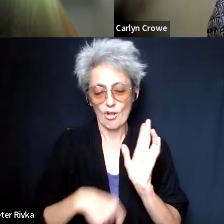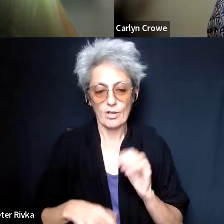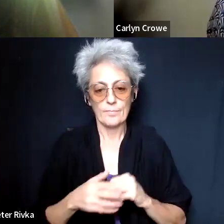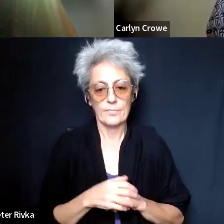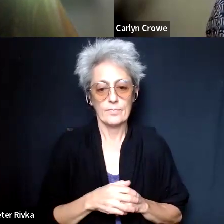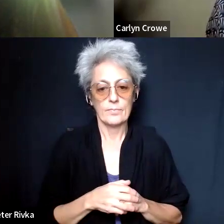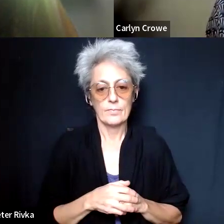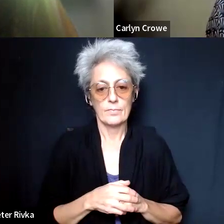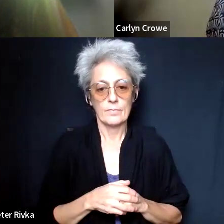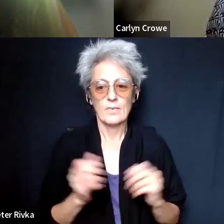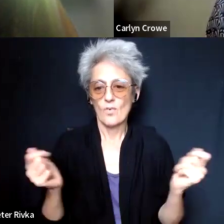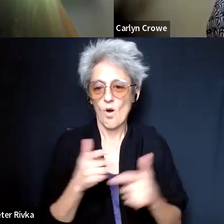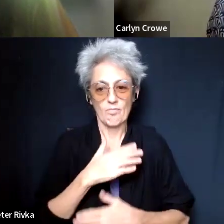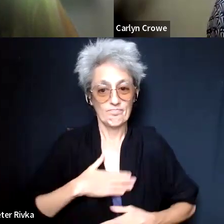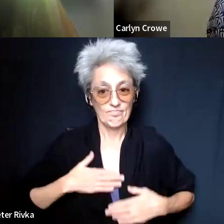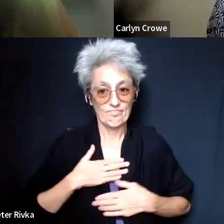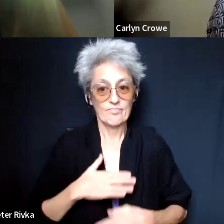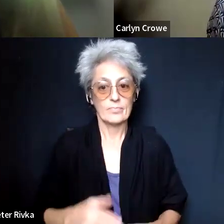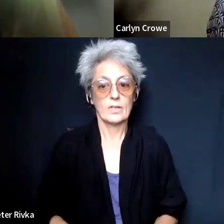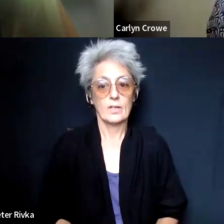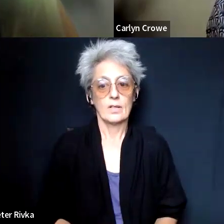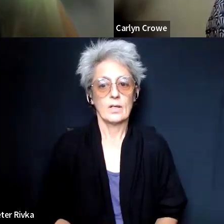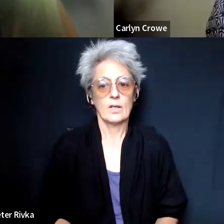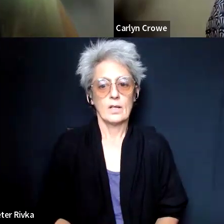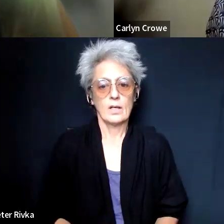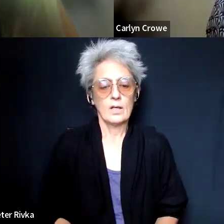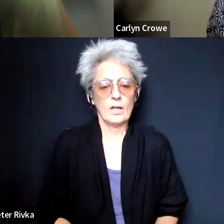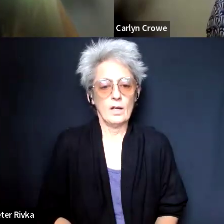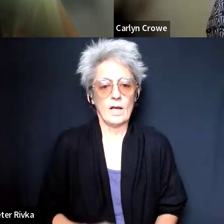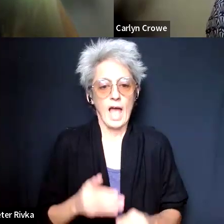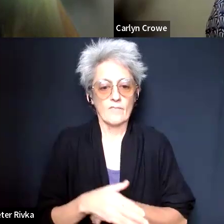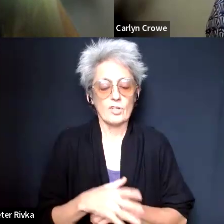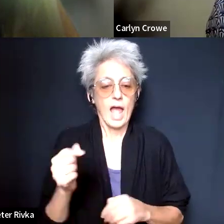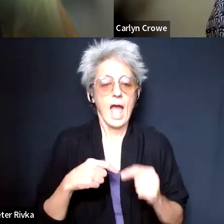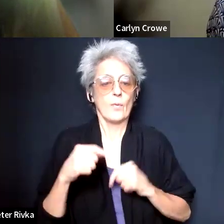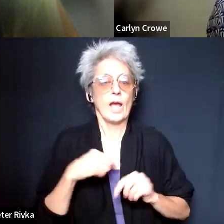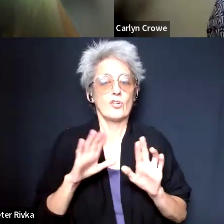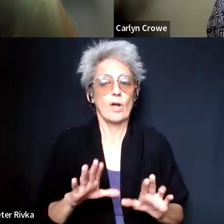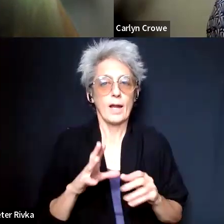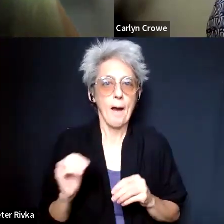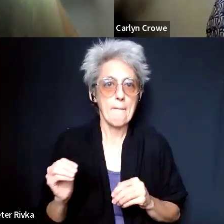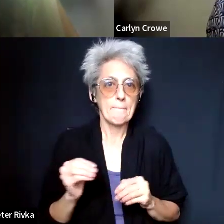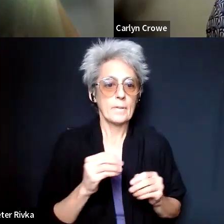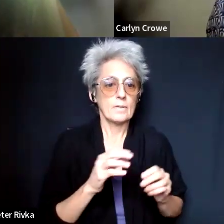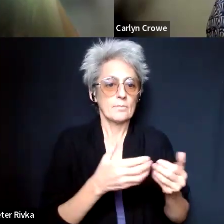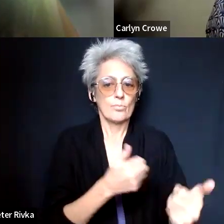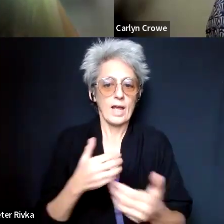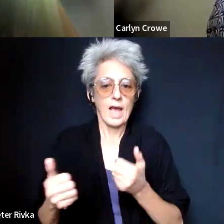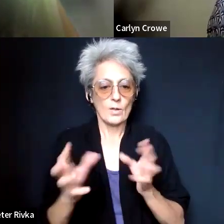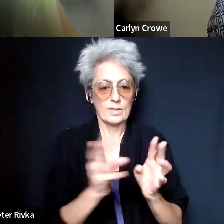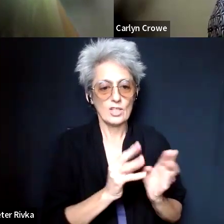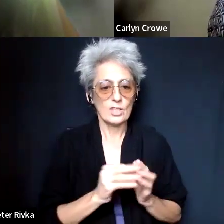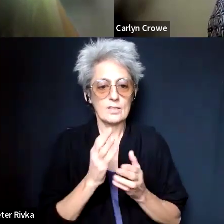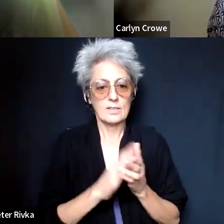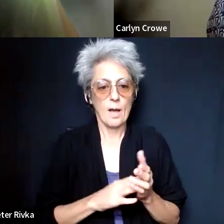was had by all. And right after, and we had some great breakout sessions too, and a few